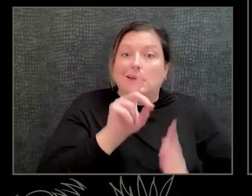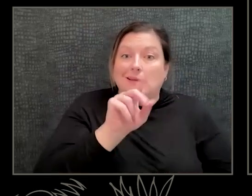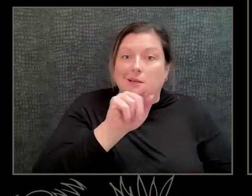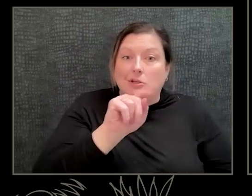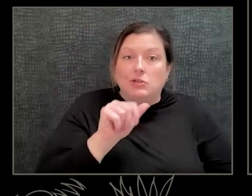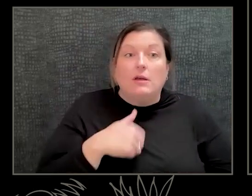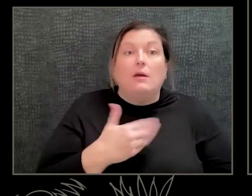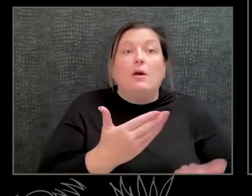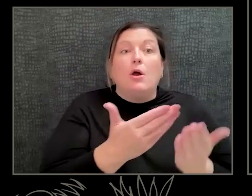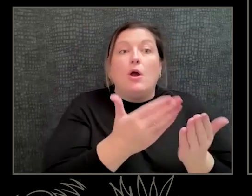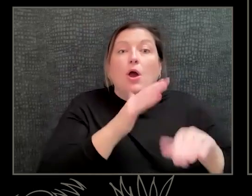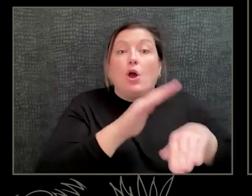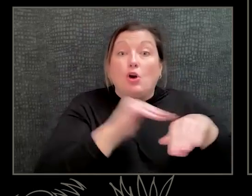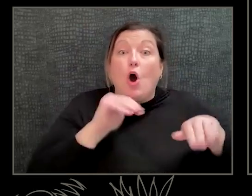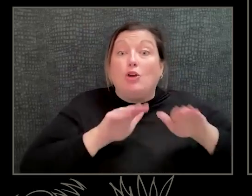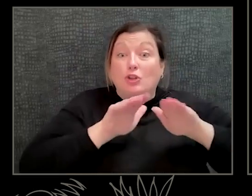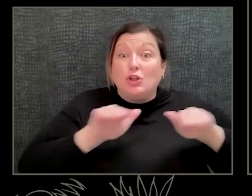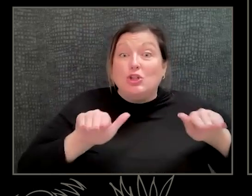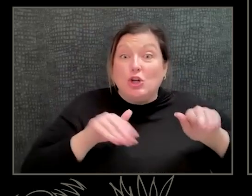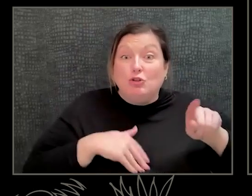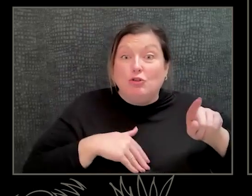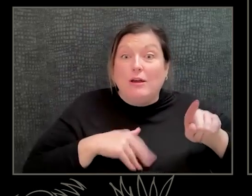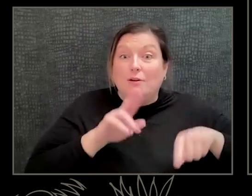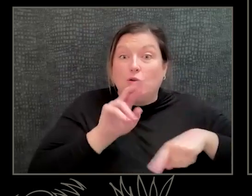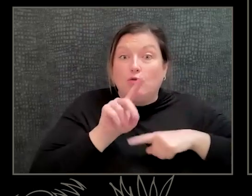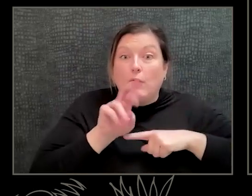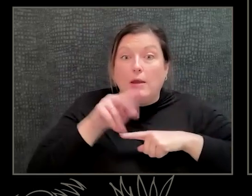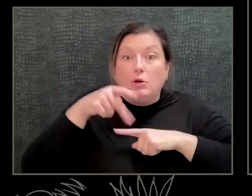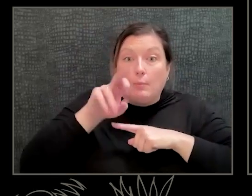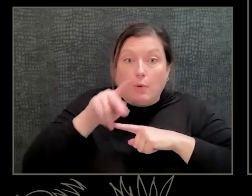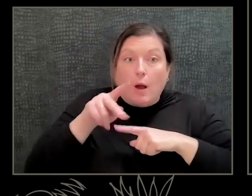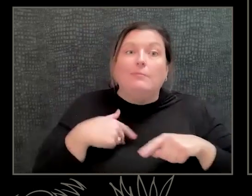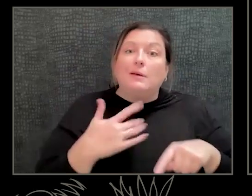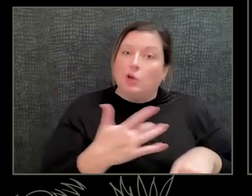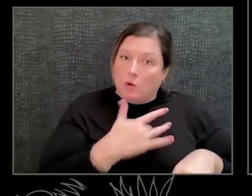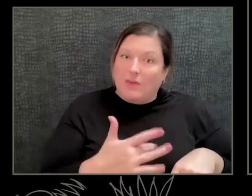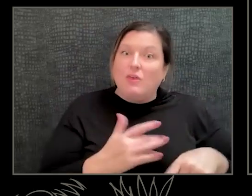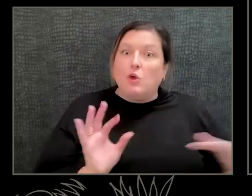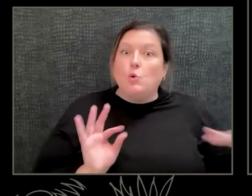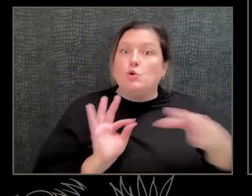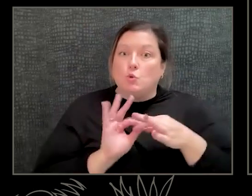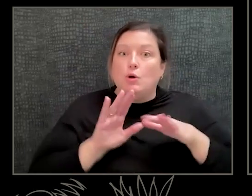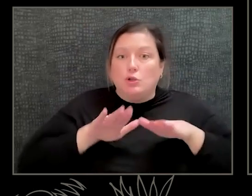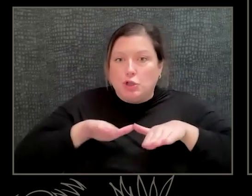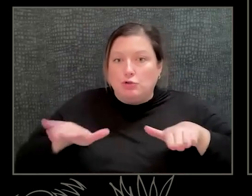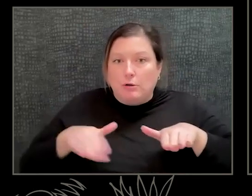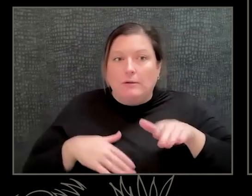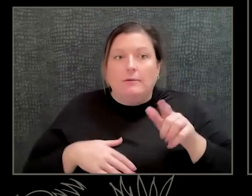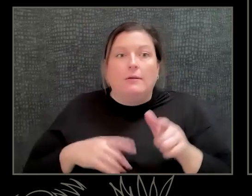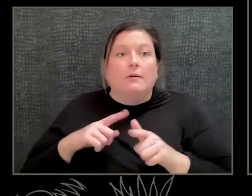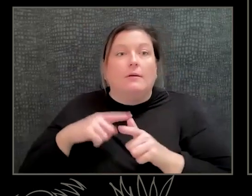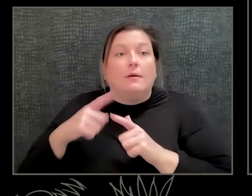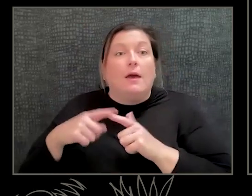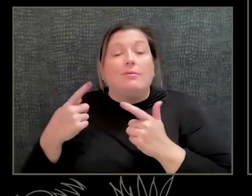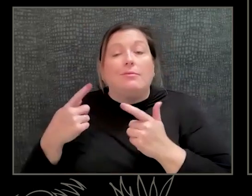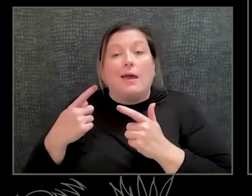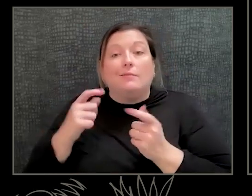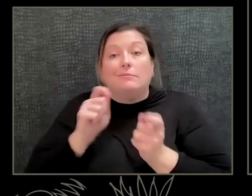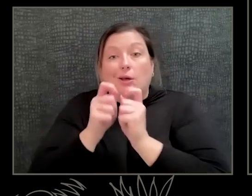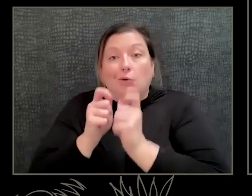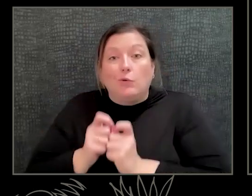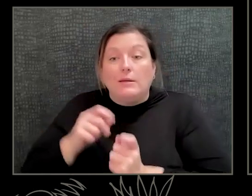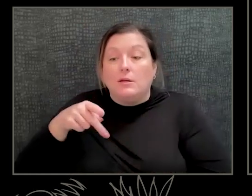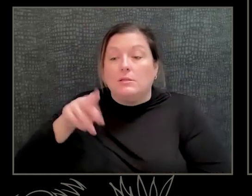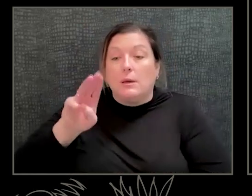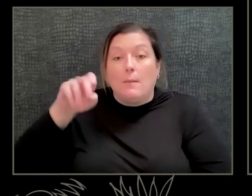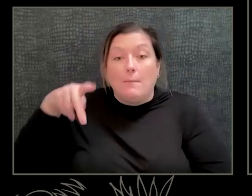render prop / server action to get the initial children, and it renders Pump client. It does